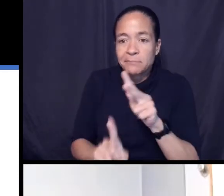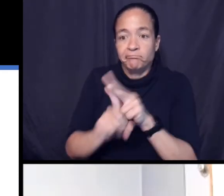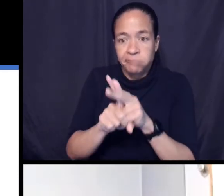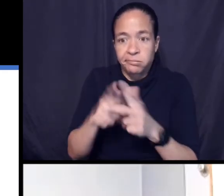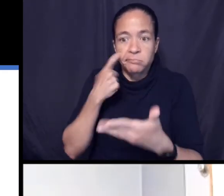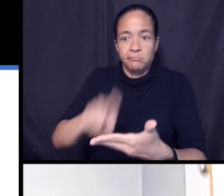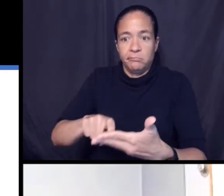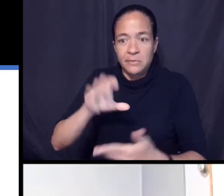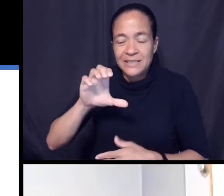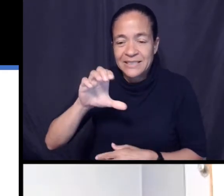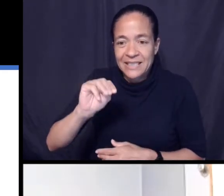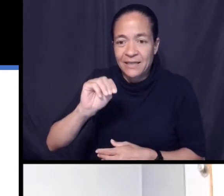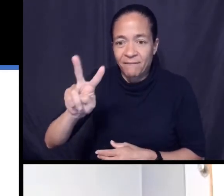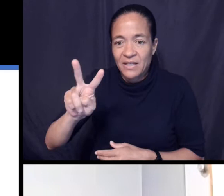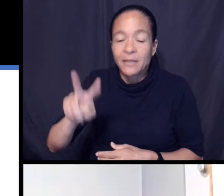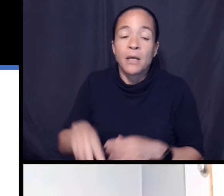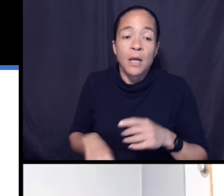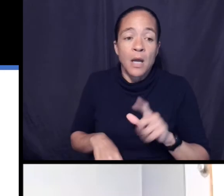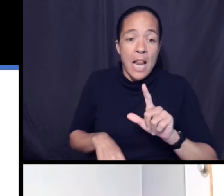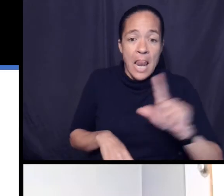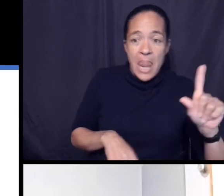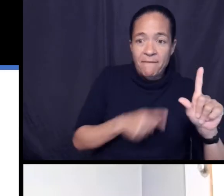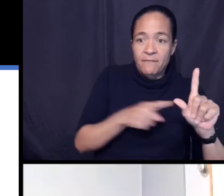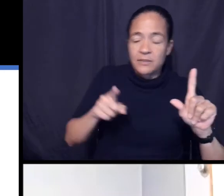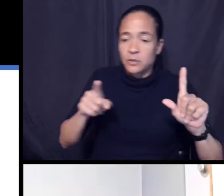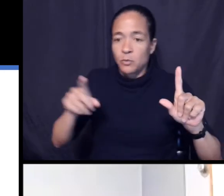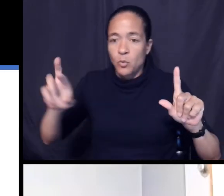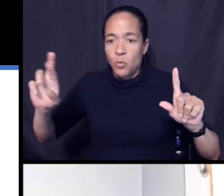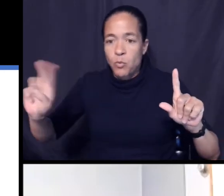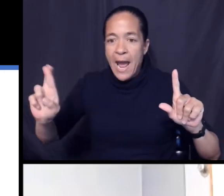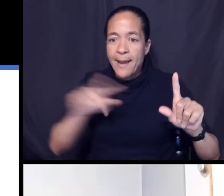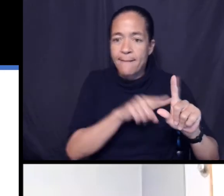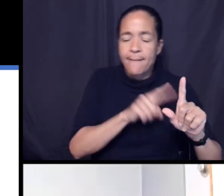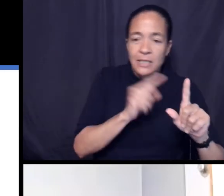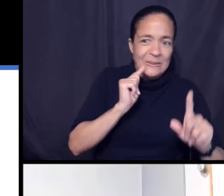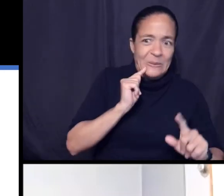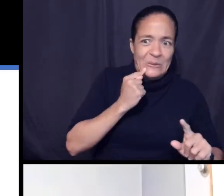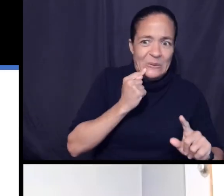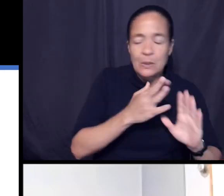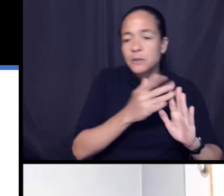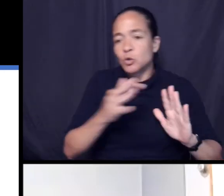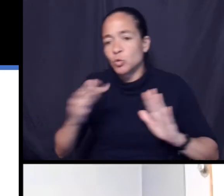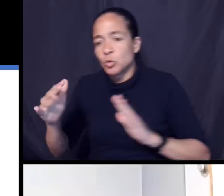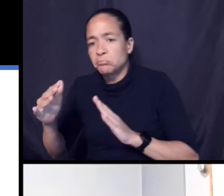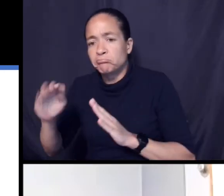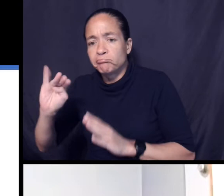congenital CMV. From left to right is from most severe to the mildest form, where you may